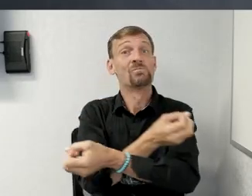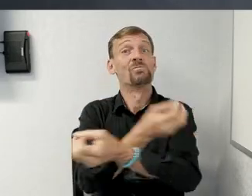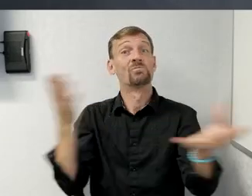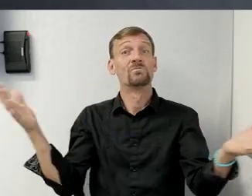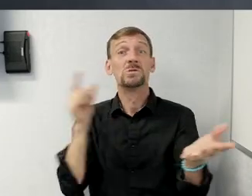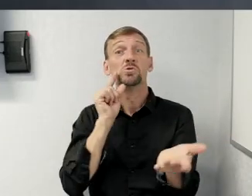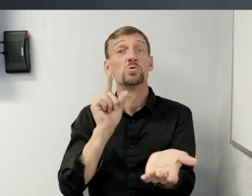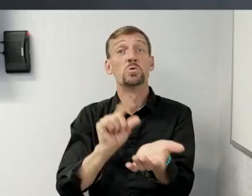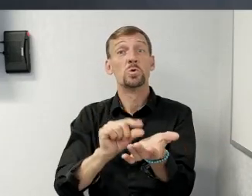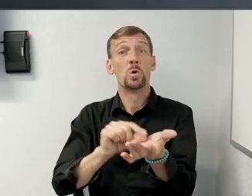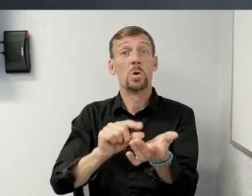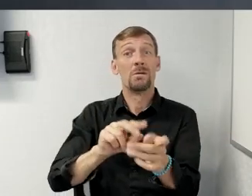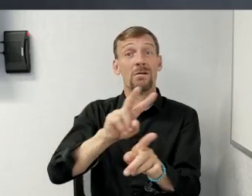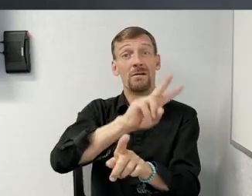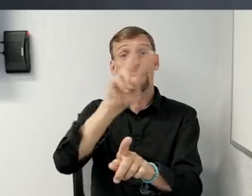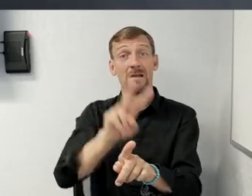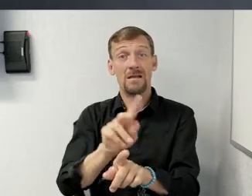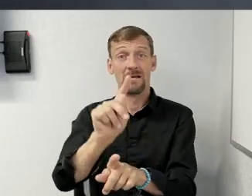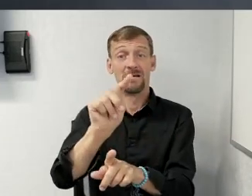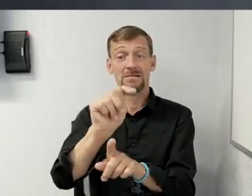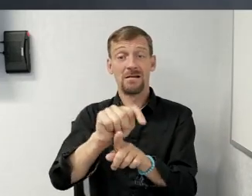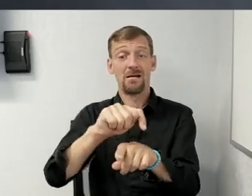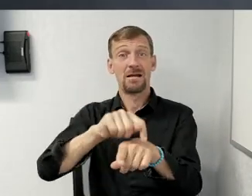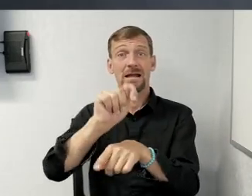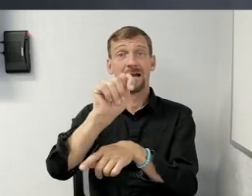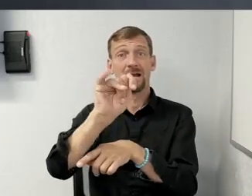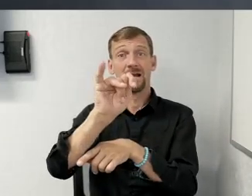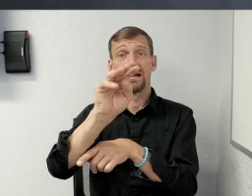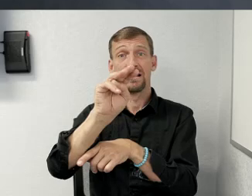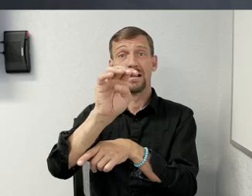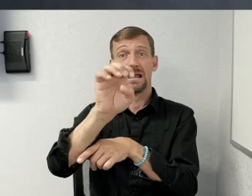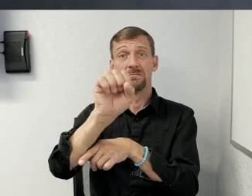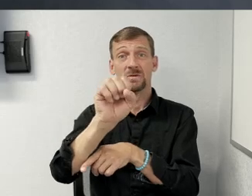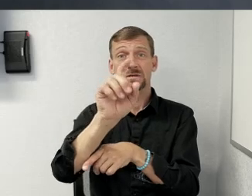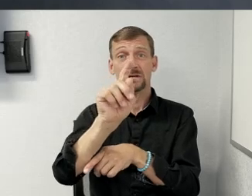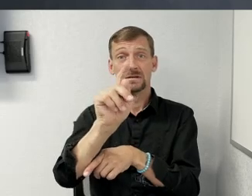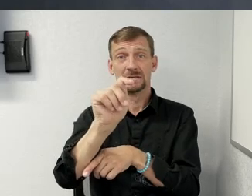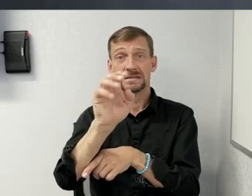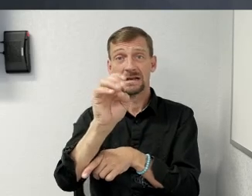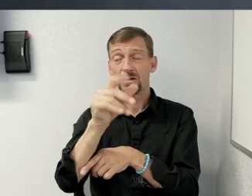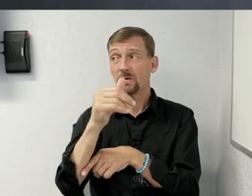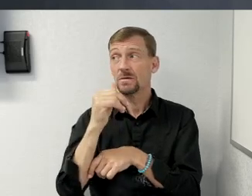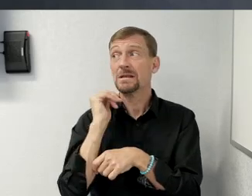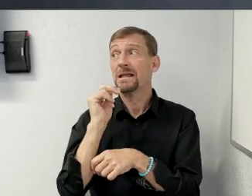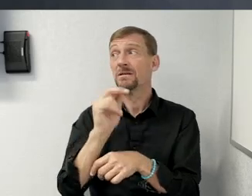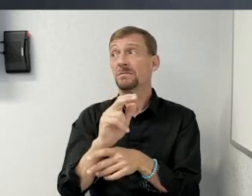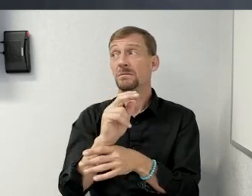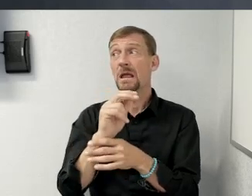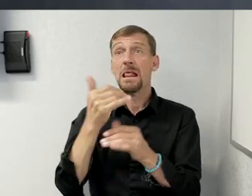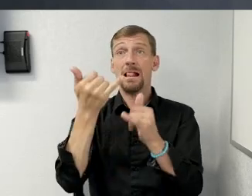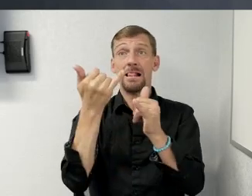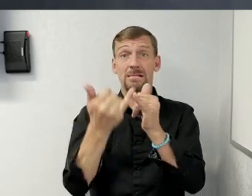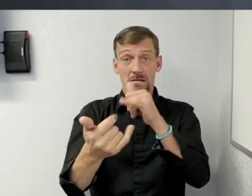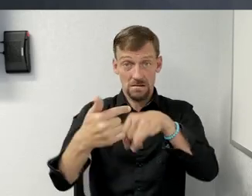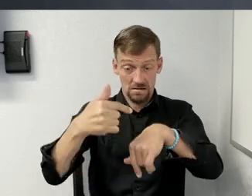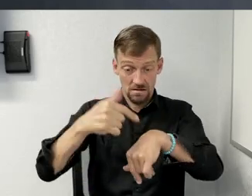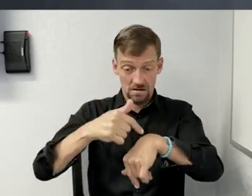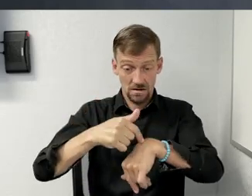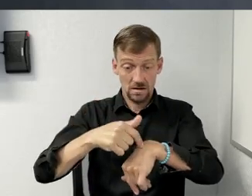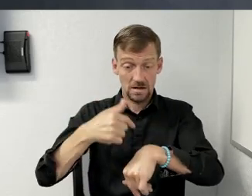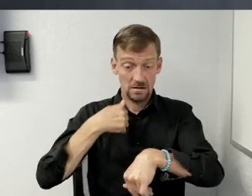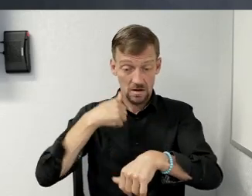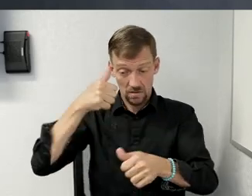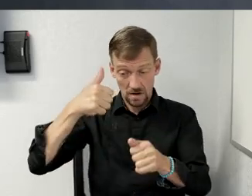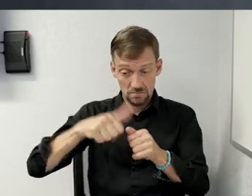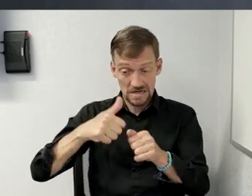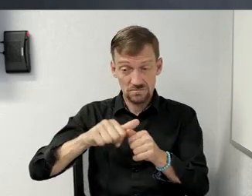has been given a daily report. So we're at 73 deaths right now. The last time I